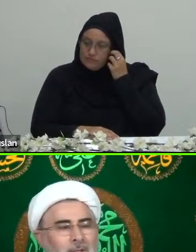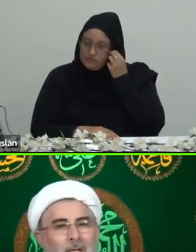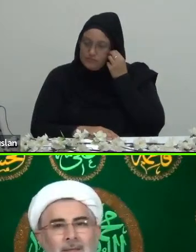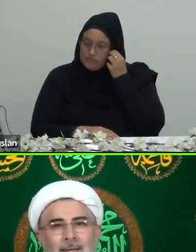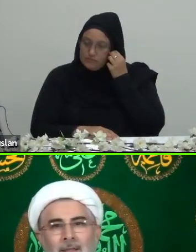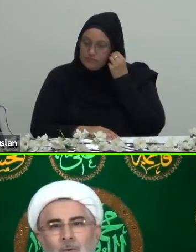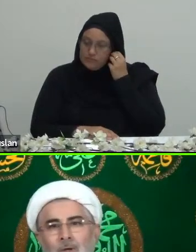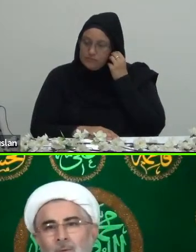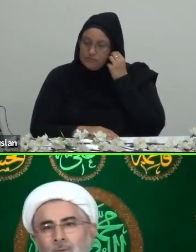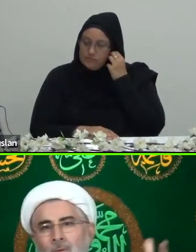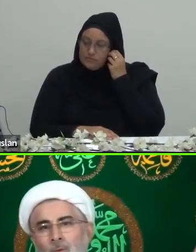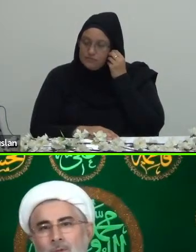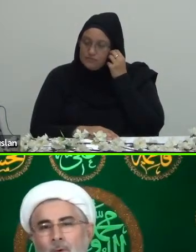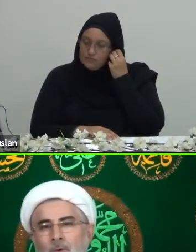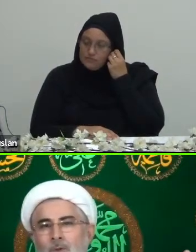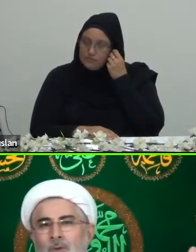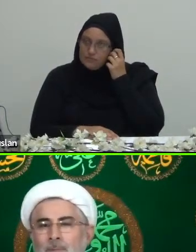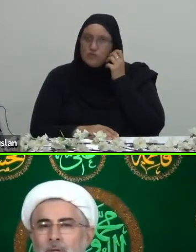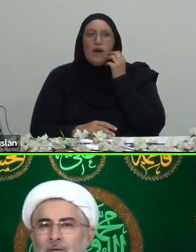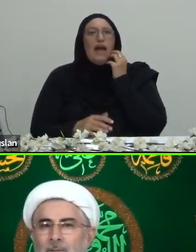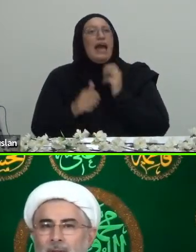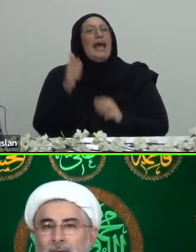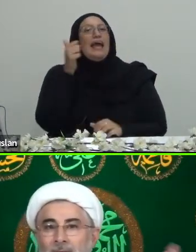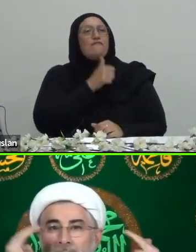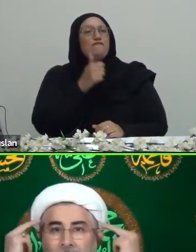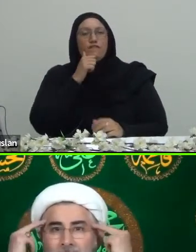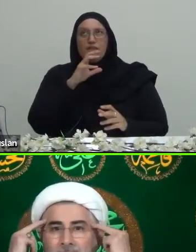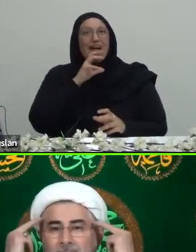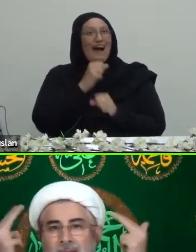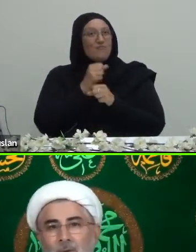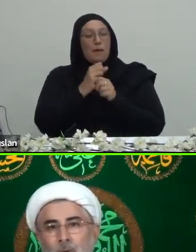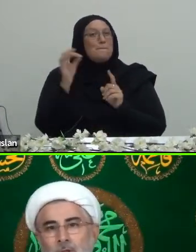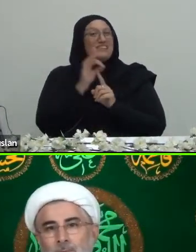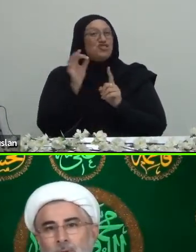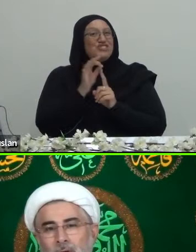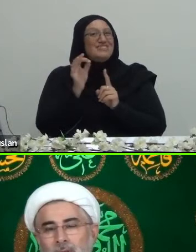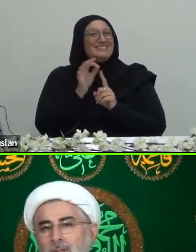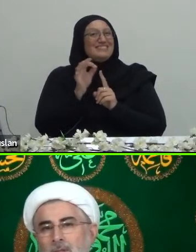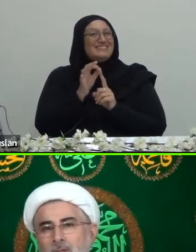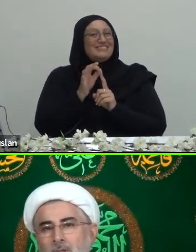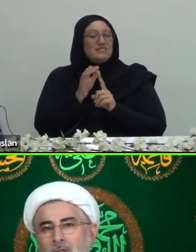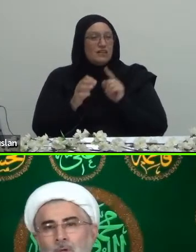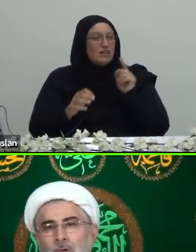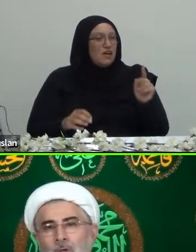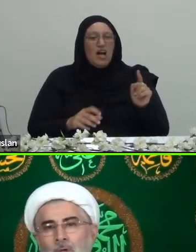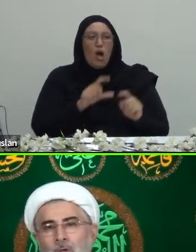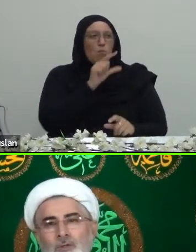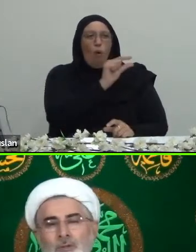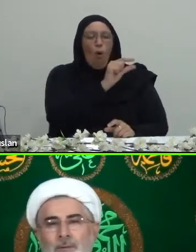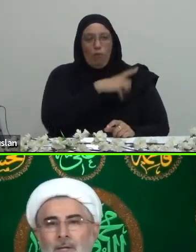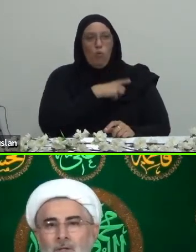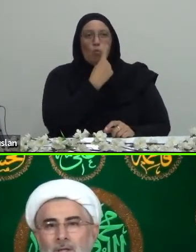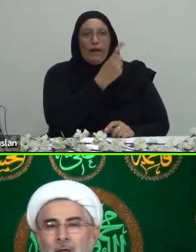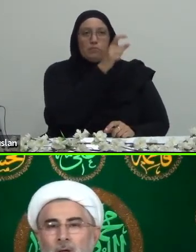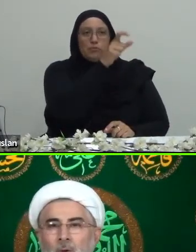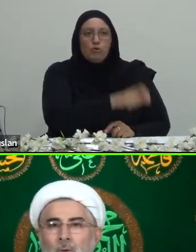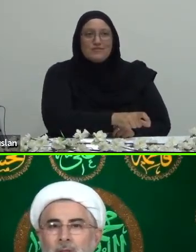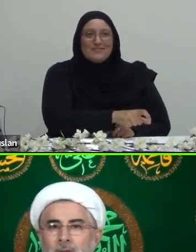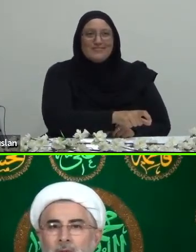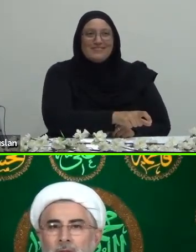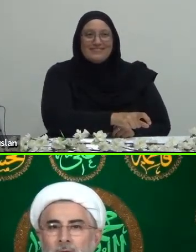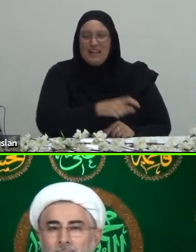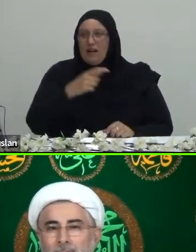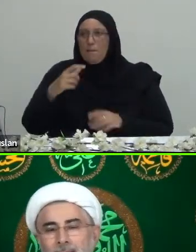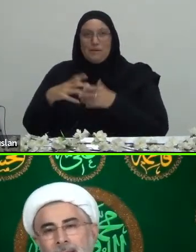much less than the one who is supposed to run a big family. This is the notion behind it. It's not about gender discrimination